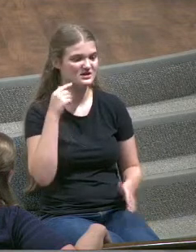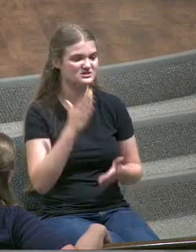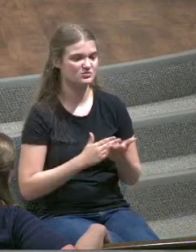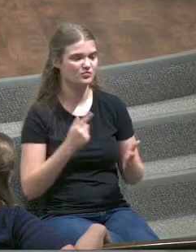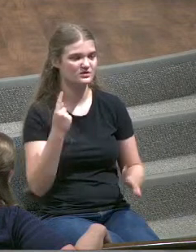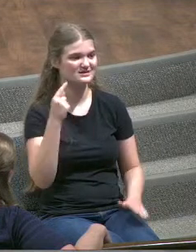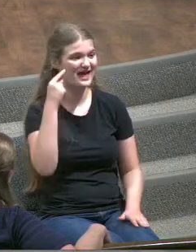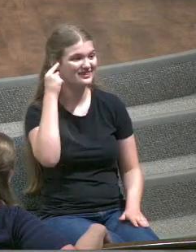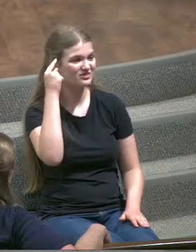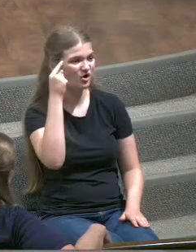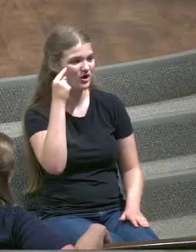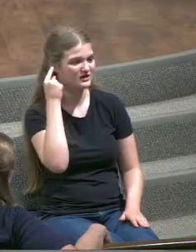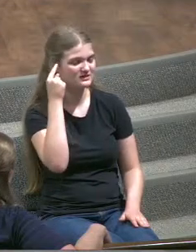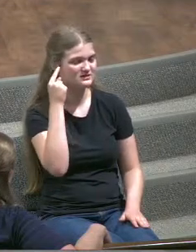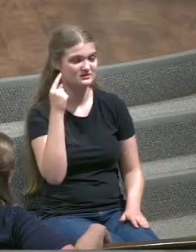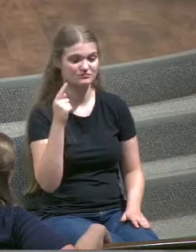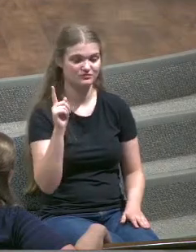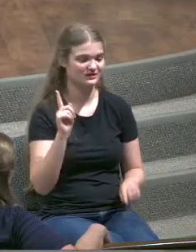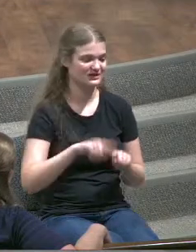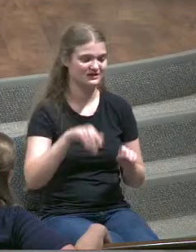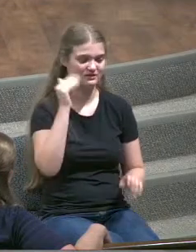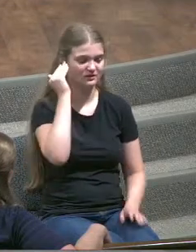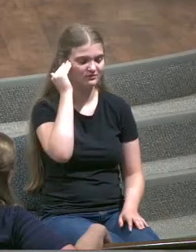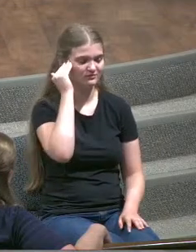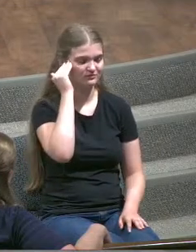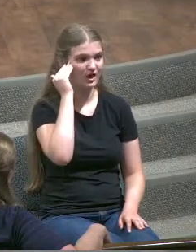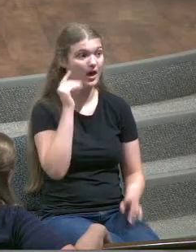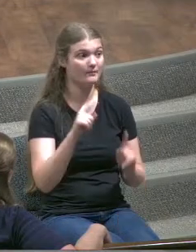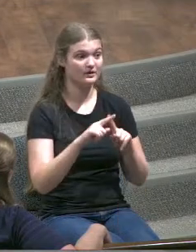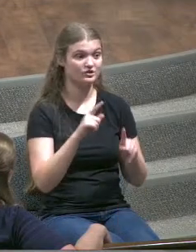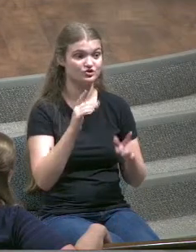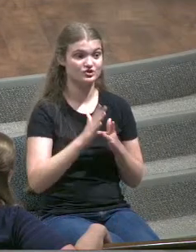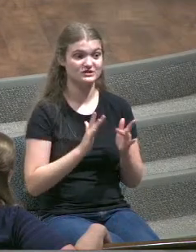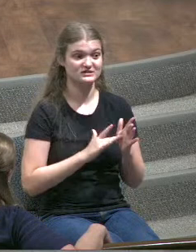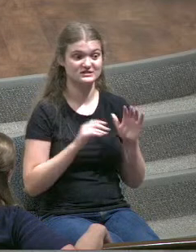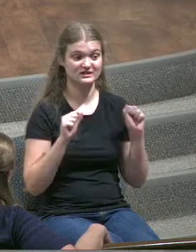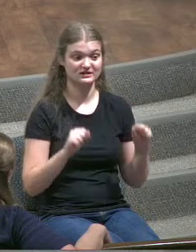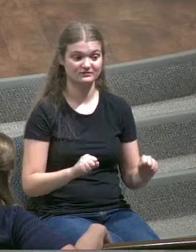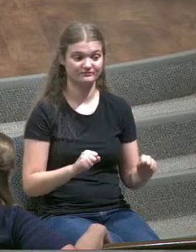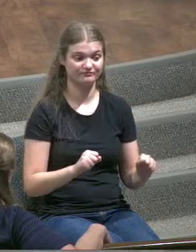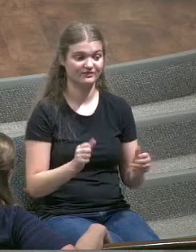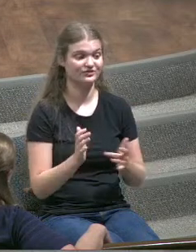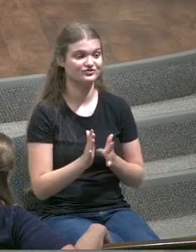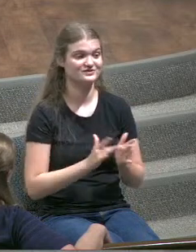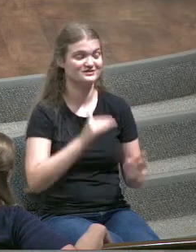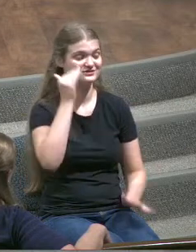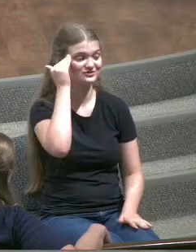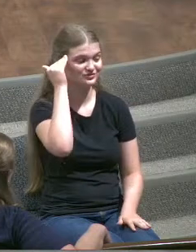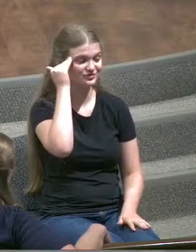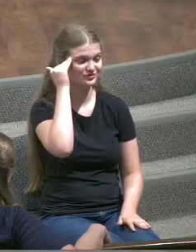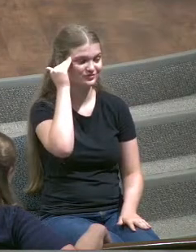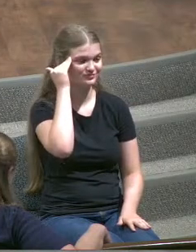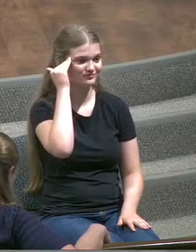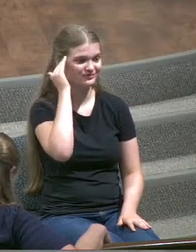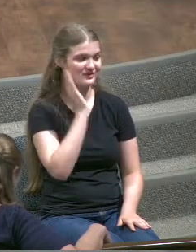know those things. But Jesus does. Jesus knew. Jesus